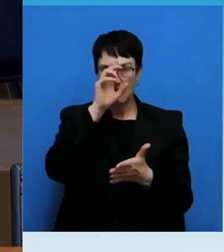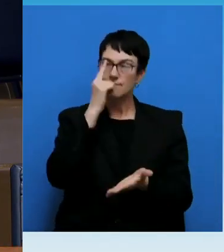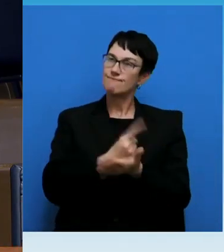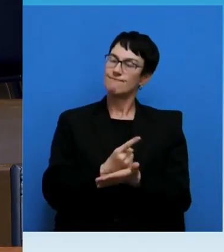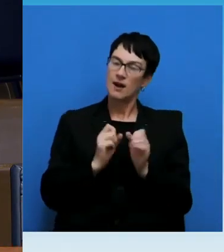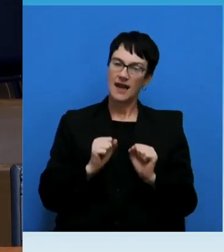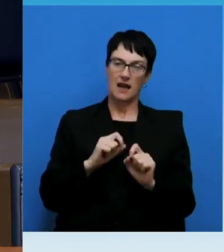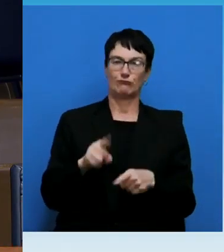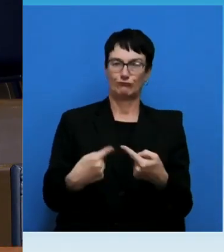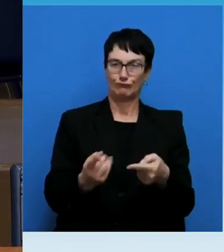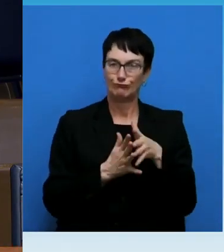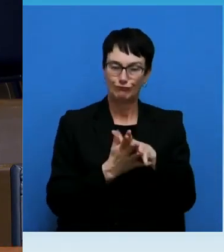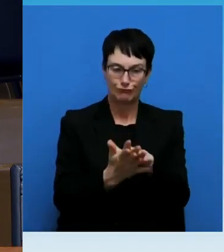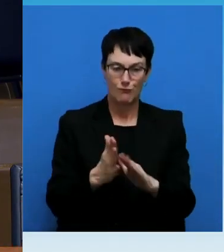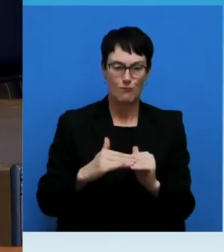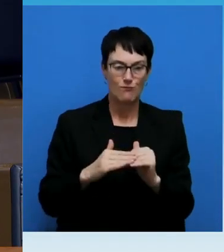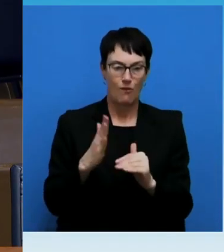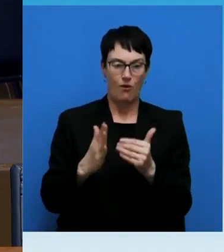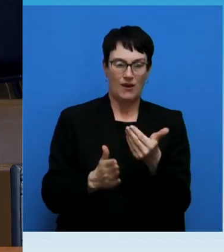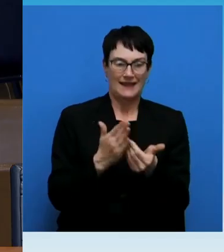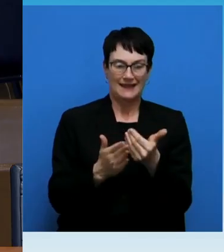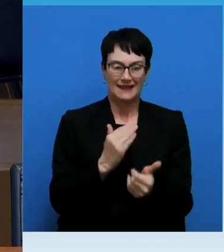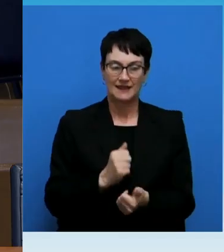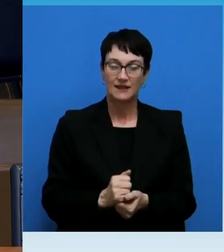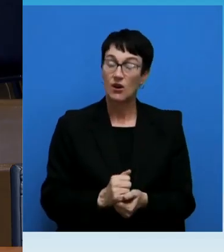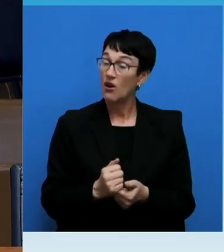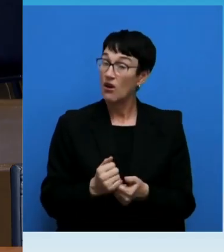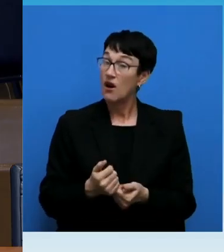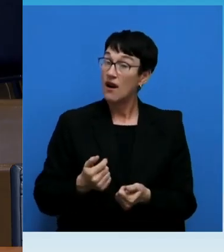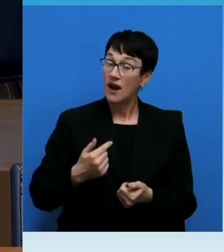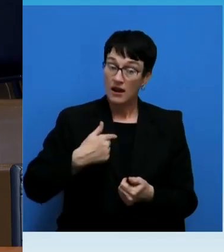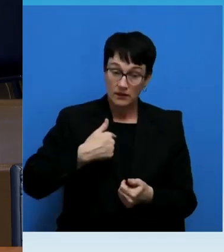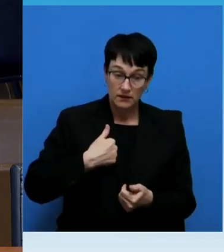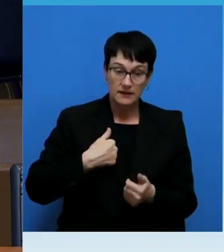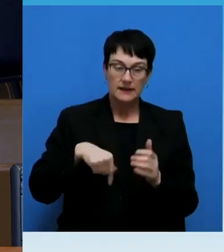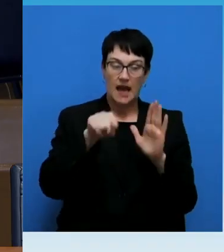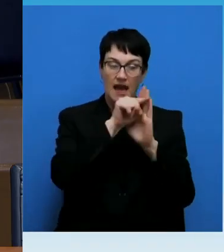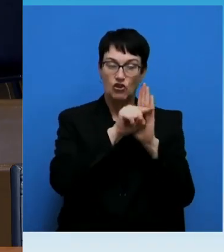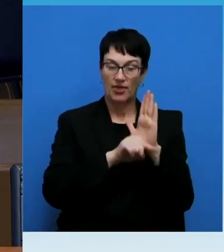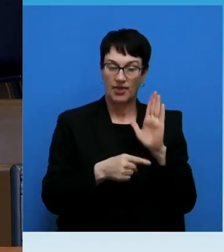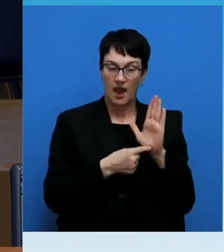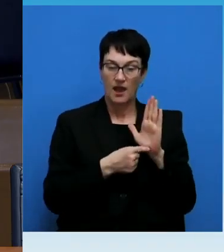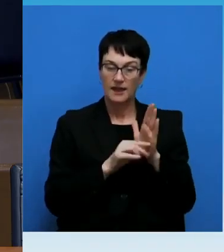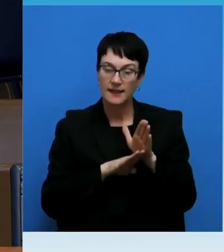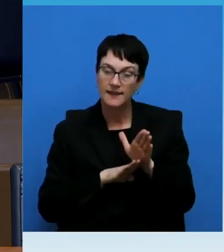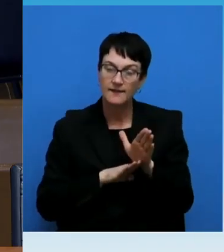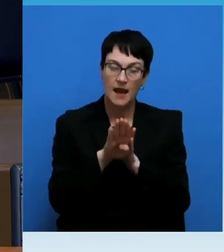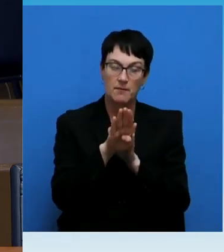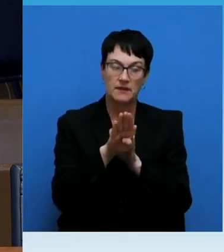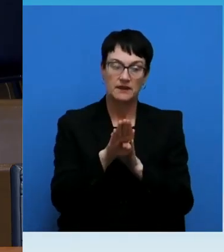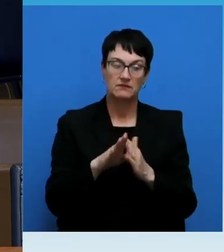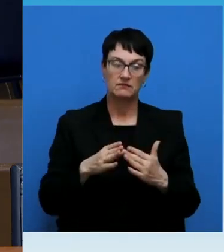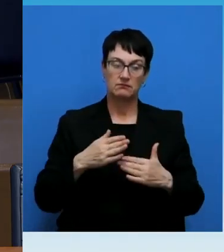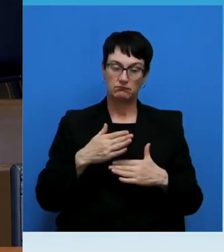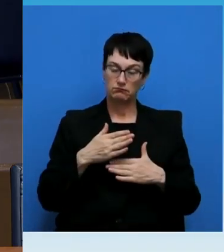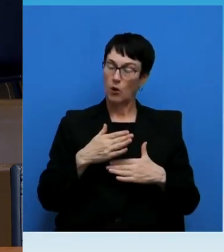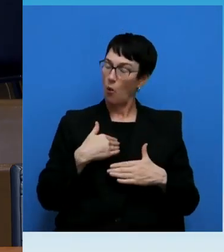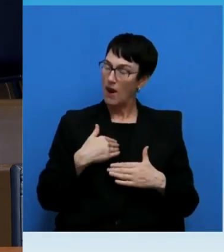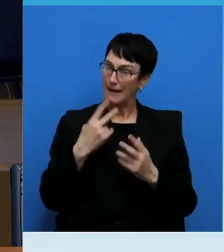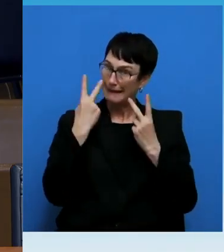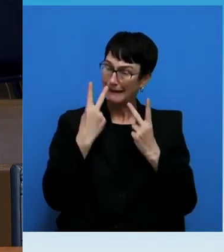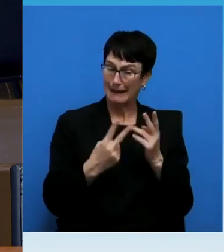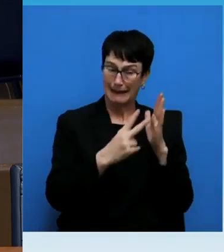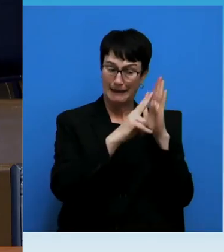implementation of the Convention on the Rights of Persons with Disabilities. We recognize that inclusive development is not only an